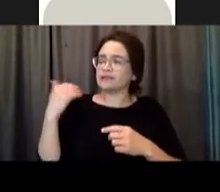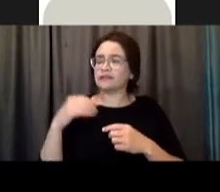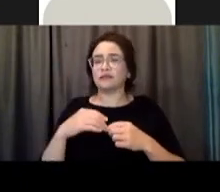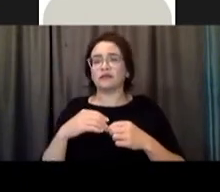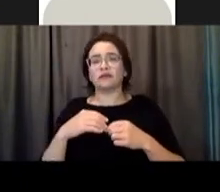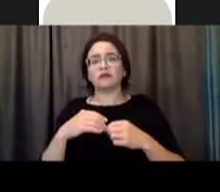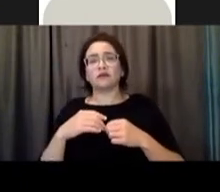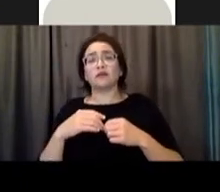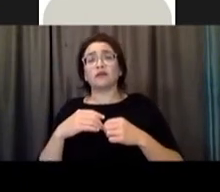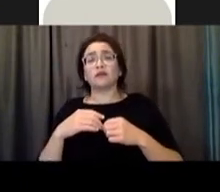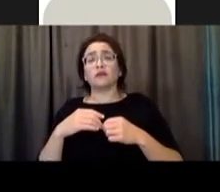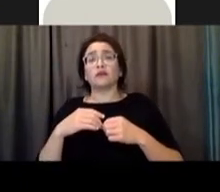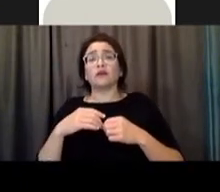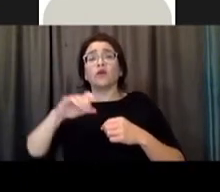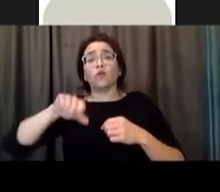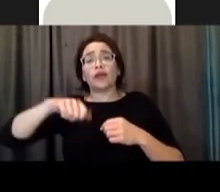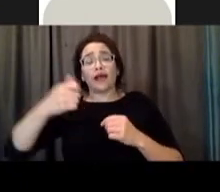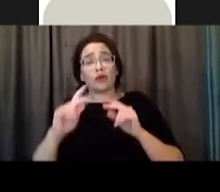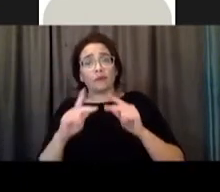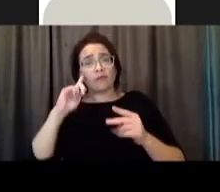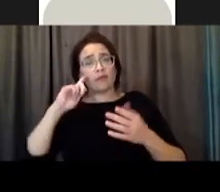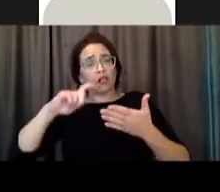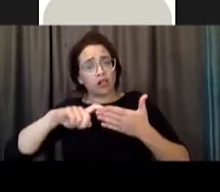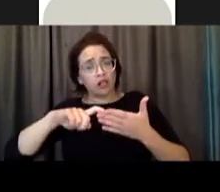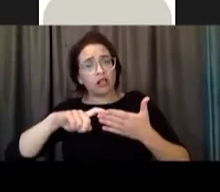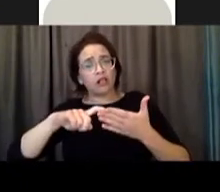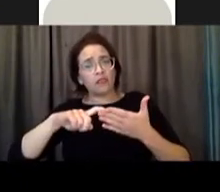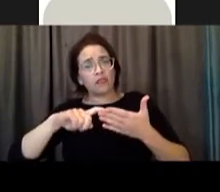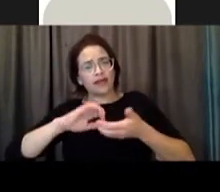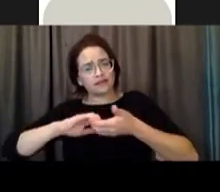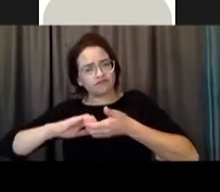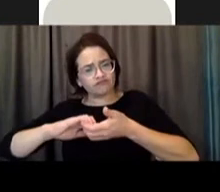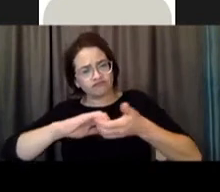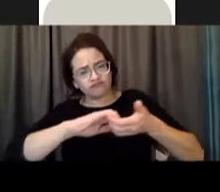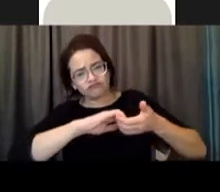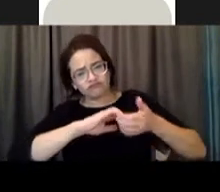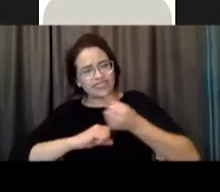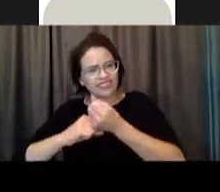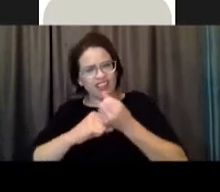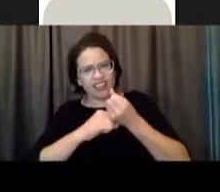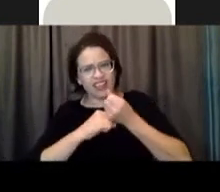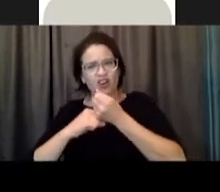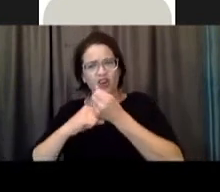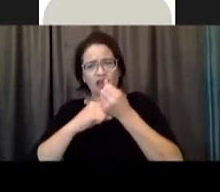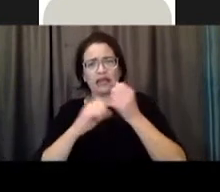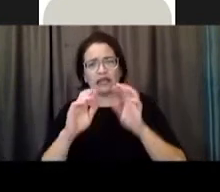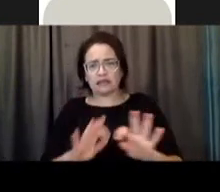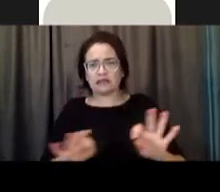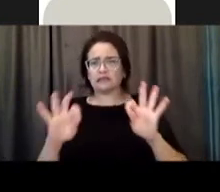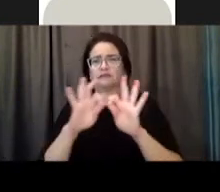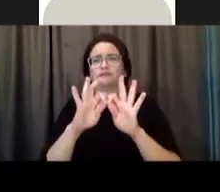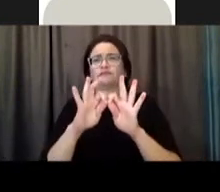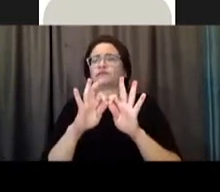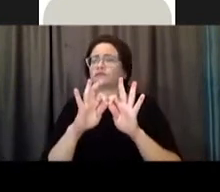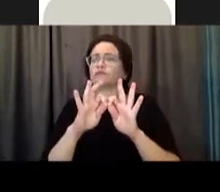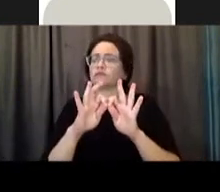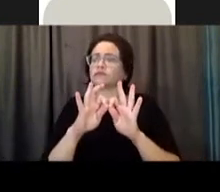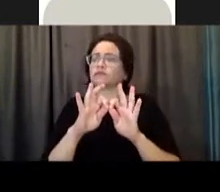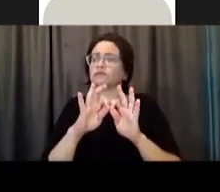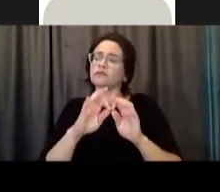one's own self-perception and the self-perceptions of Ukrainians in a very positive and powerful way.